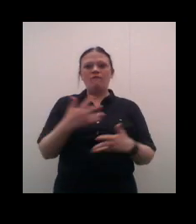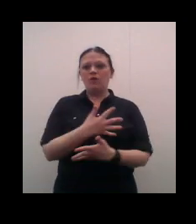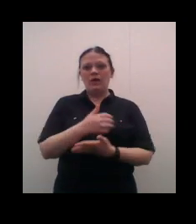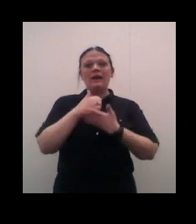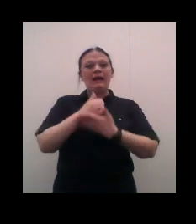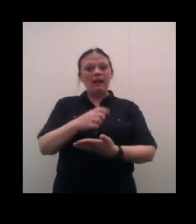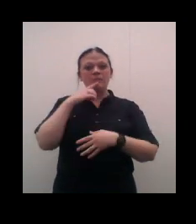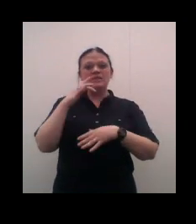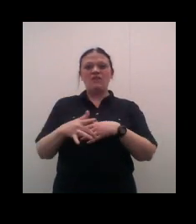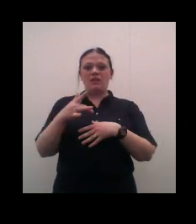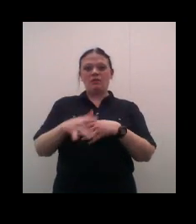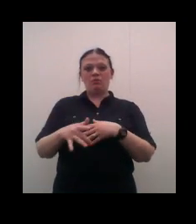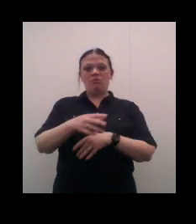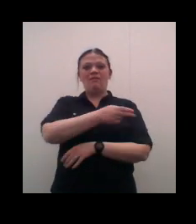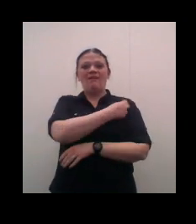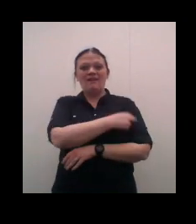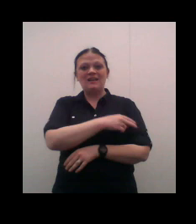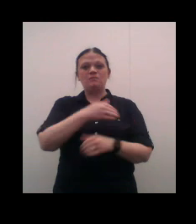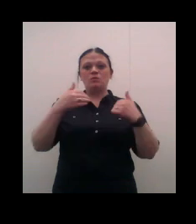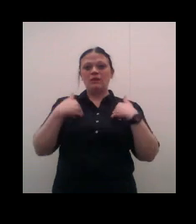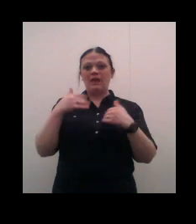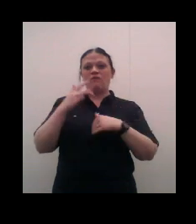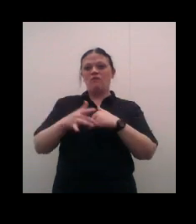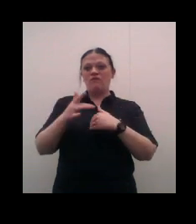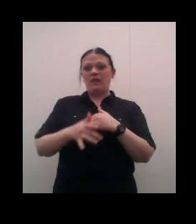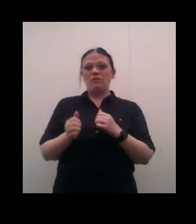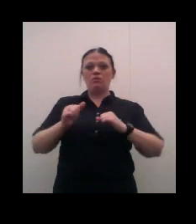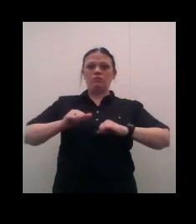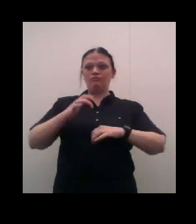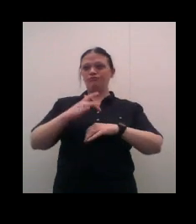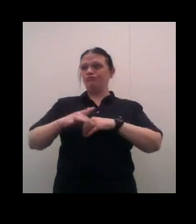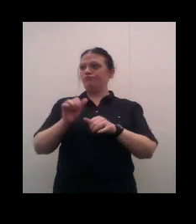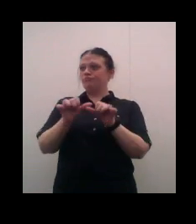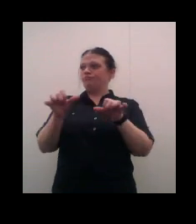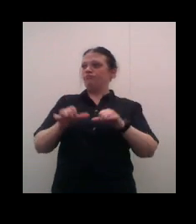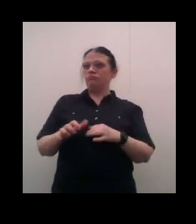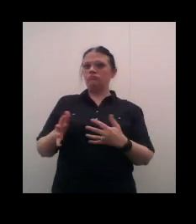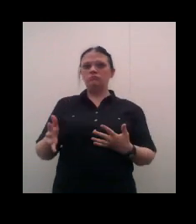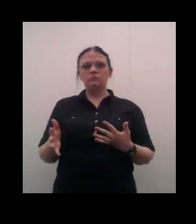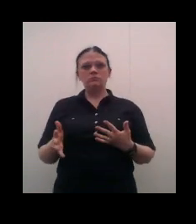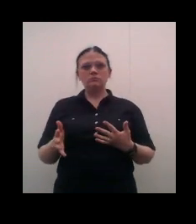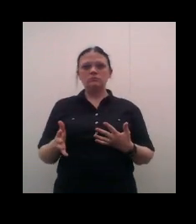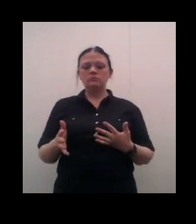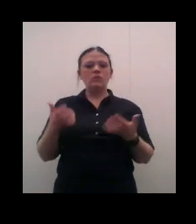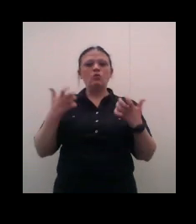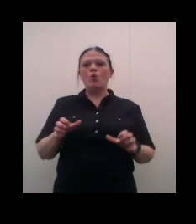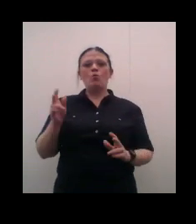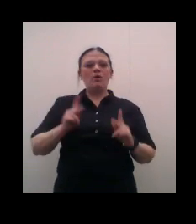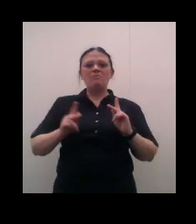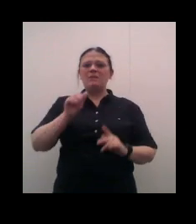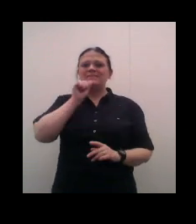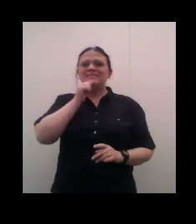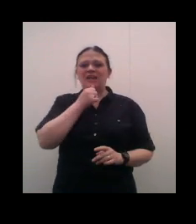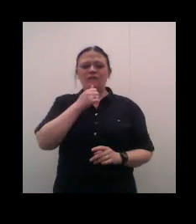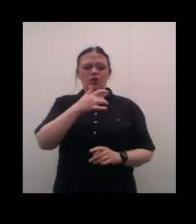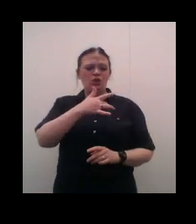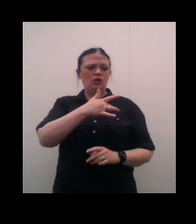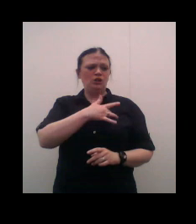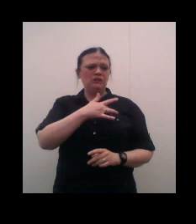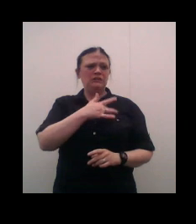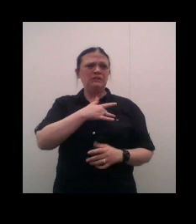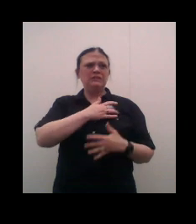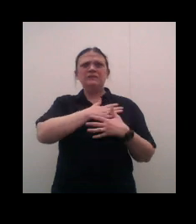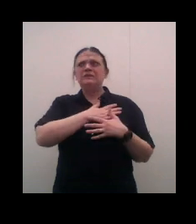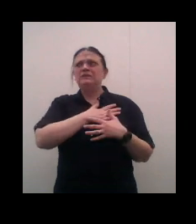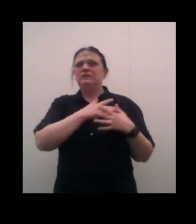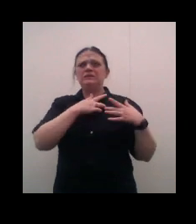is available, and the hospitals have available space. We don't want people who may be suffering some heart issue to think, I'm